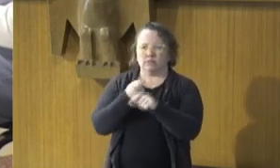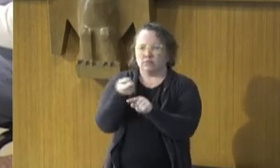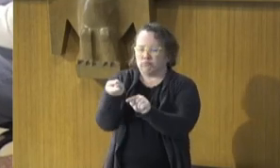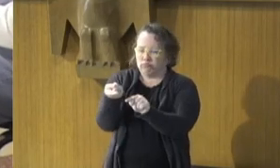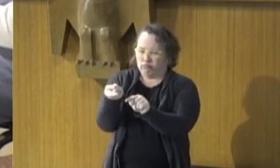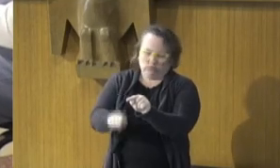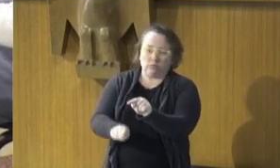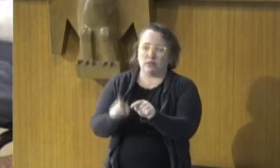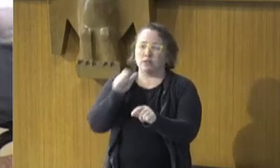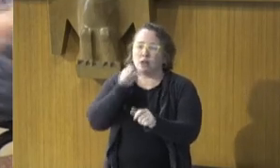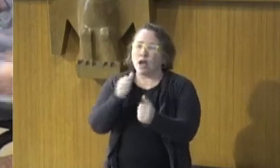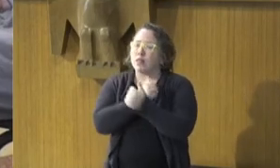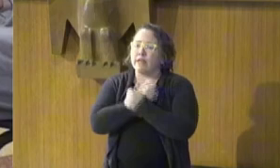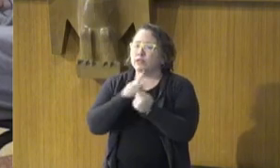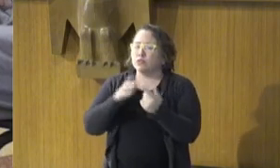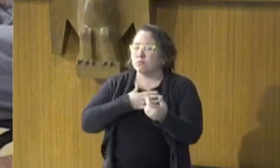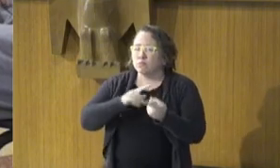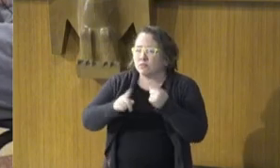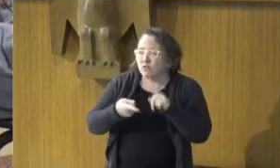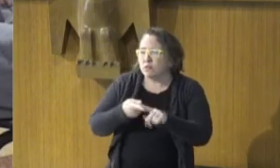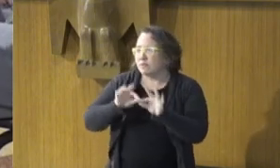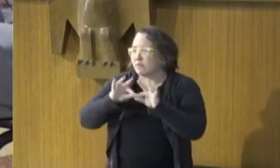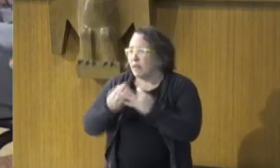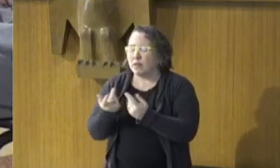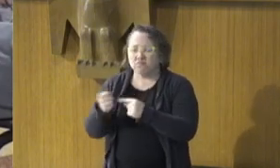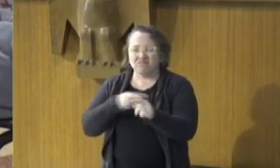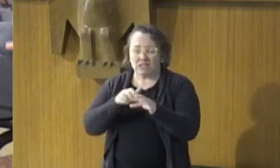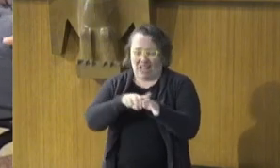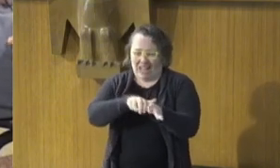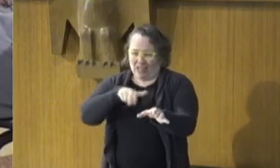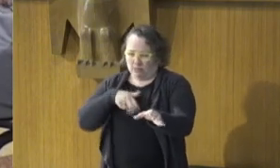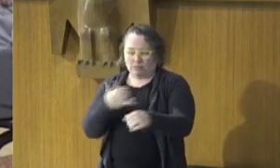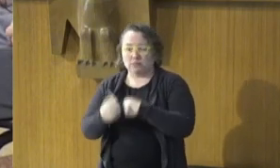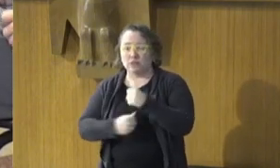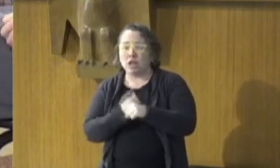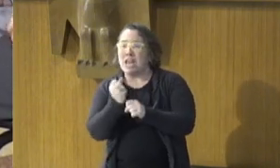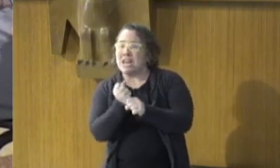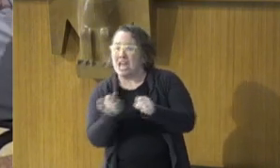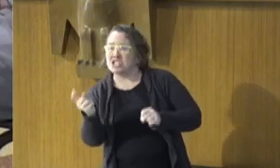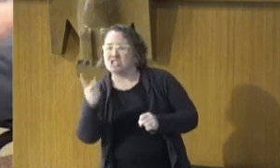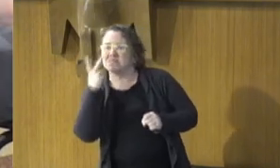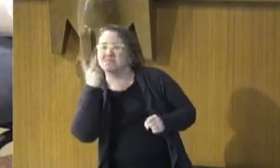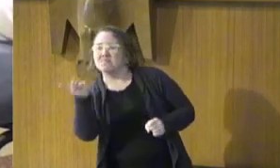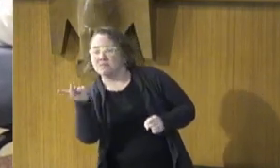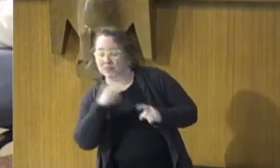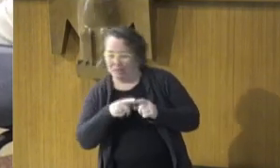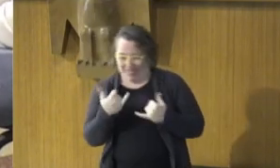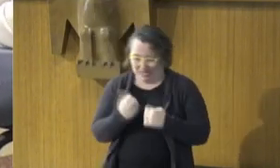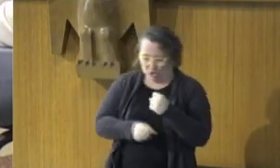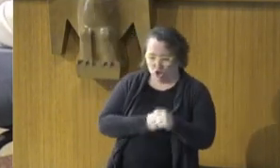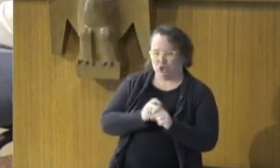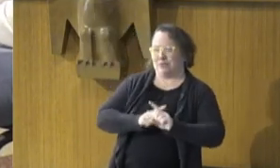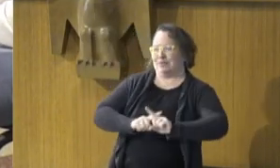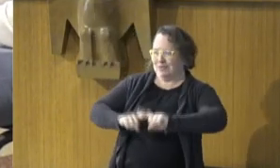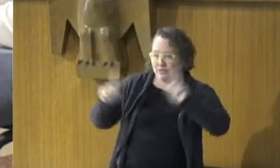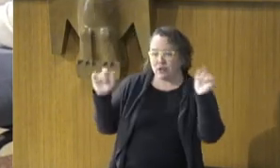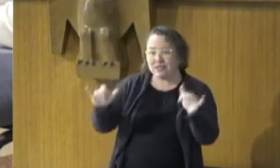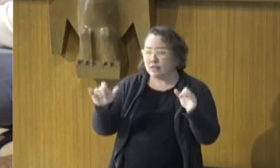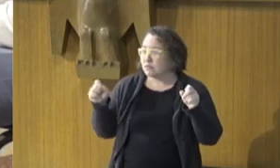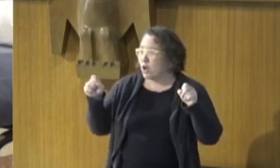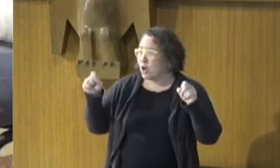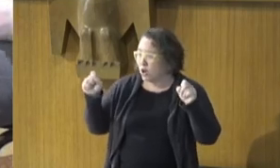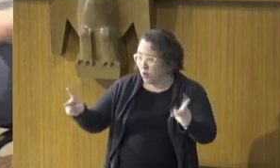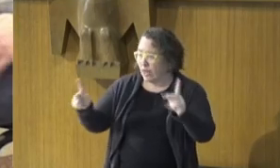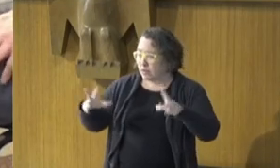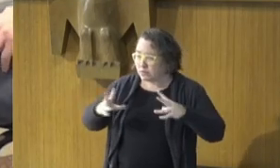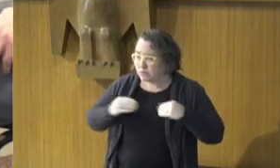and uplifting and loving. And so I'm going to remove myself from that situation this year. Maybe we'll be able to do it next year, but this year I'm going to do something different. That's a perfectly